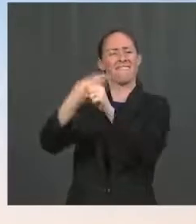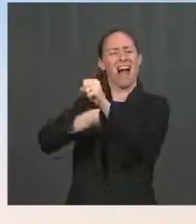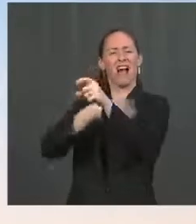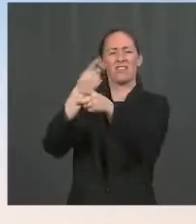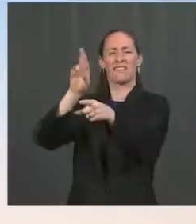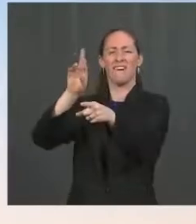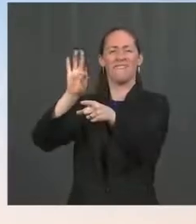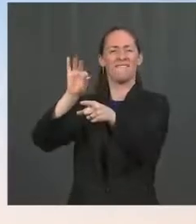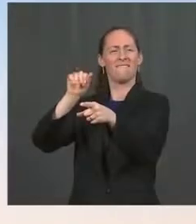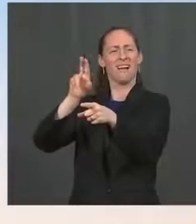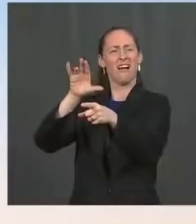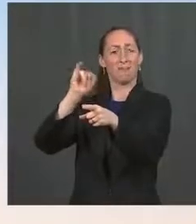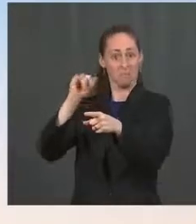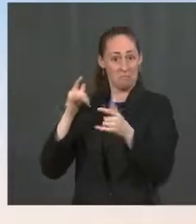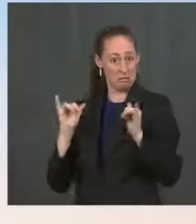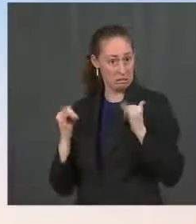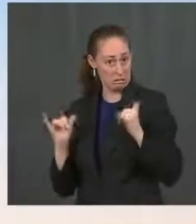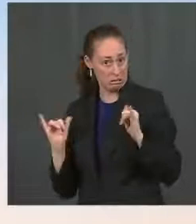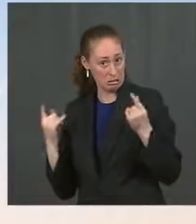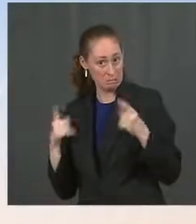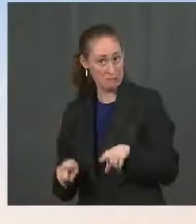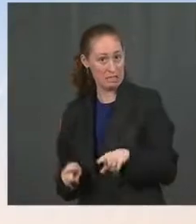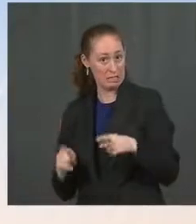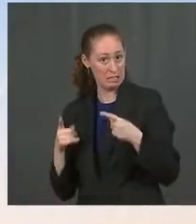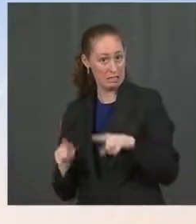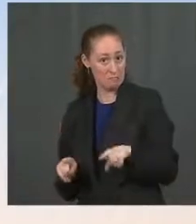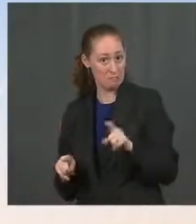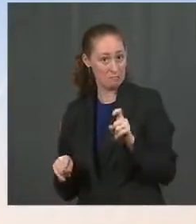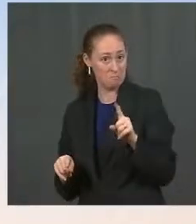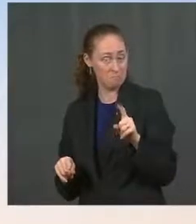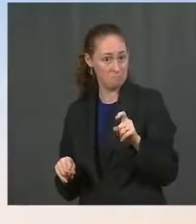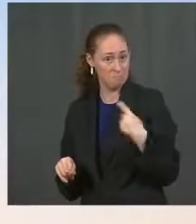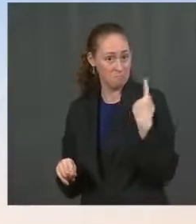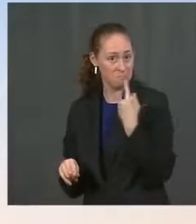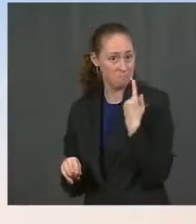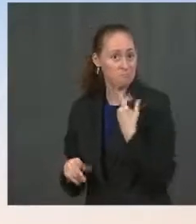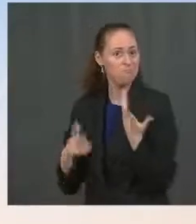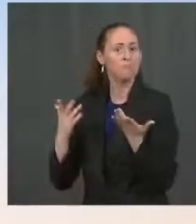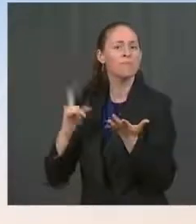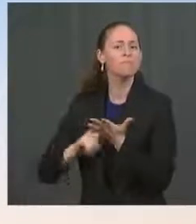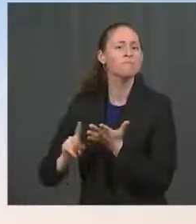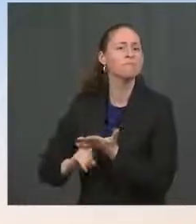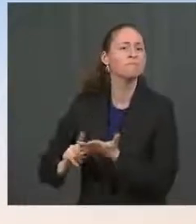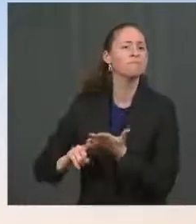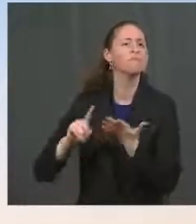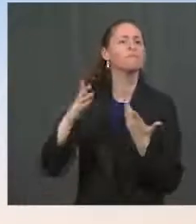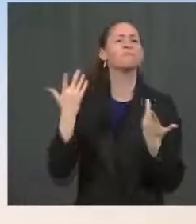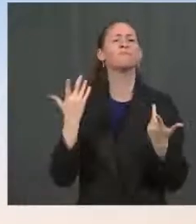funded gain-of-function research for coronaviruses in Wuhan, but documents published by The